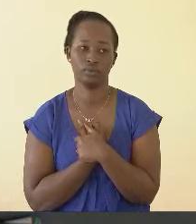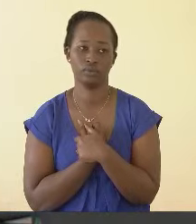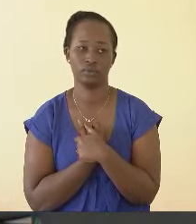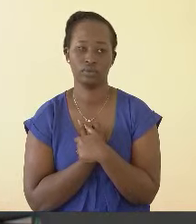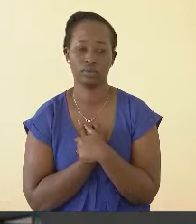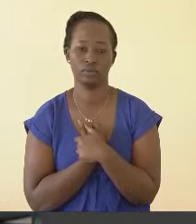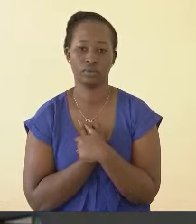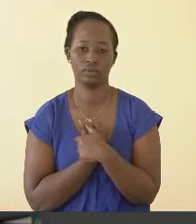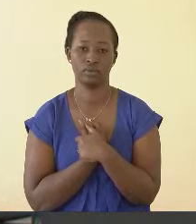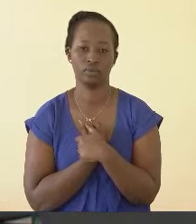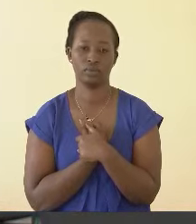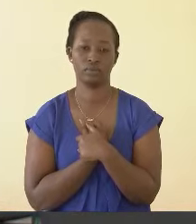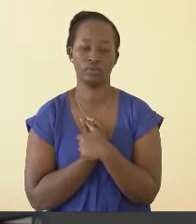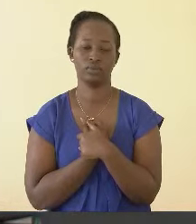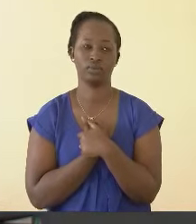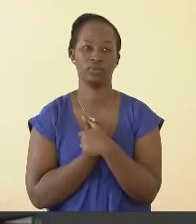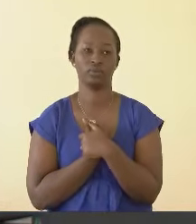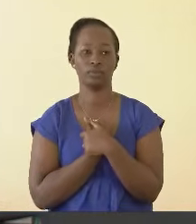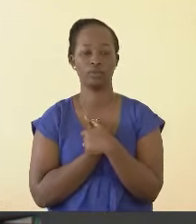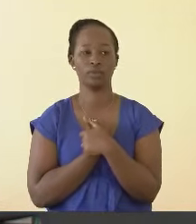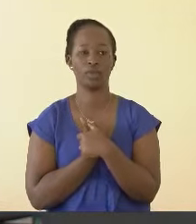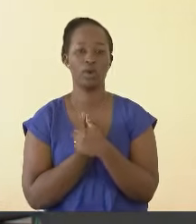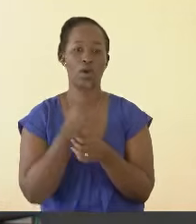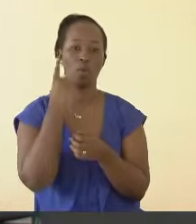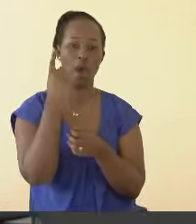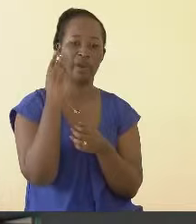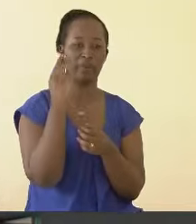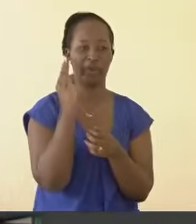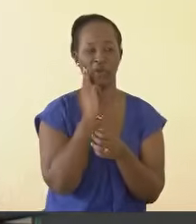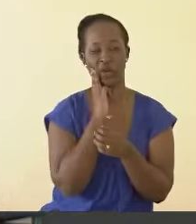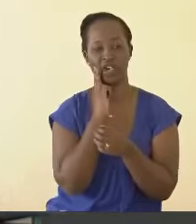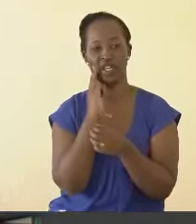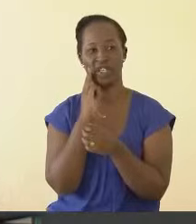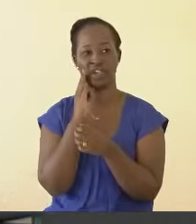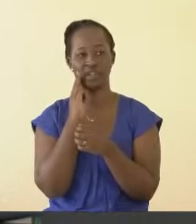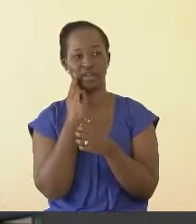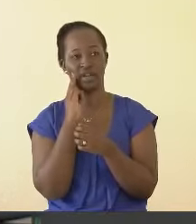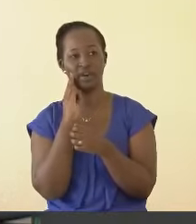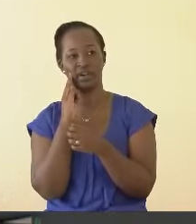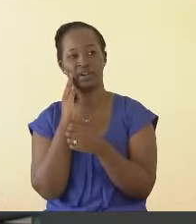0, here we have 9, then here we have 1. So this is 1 million.